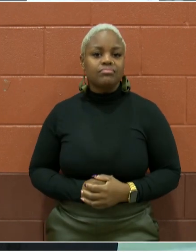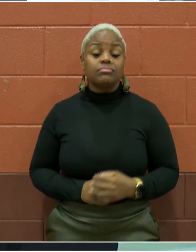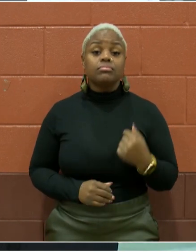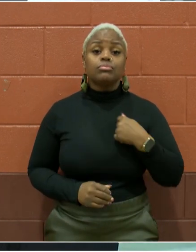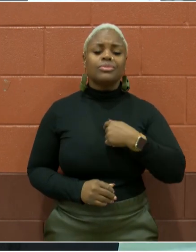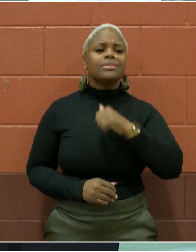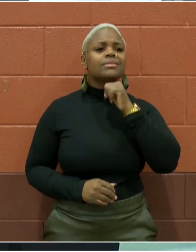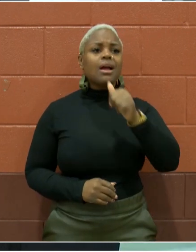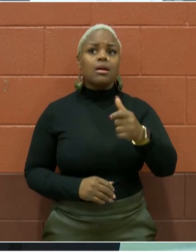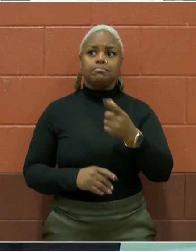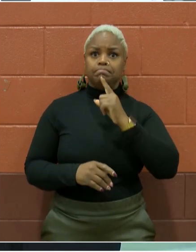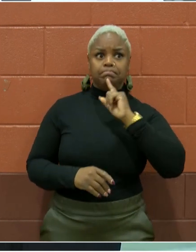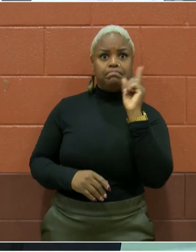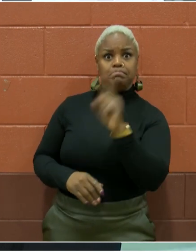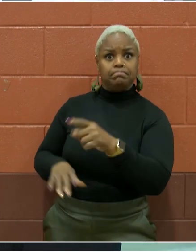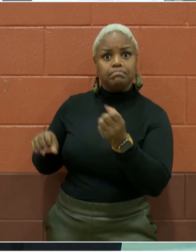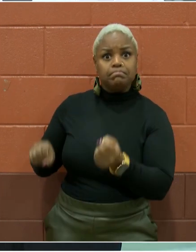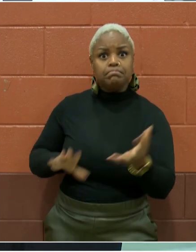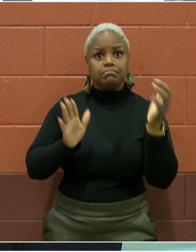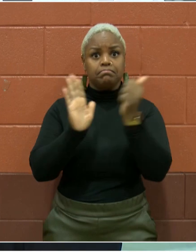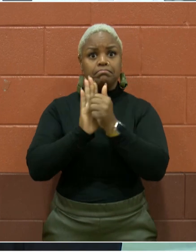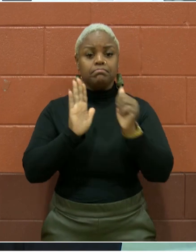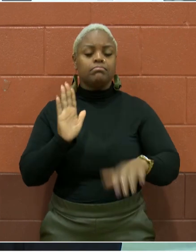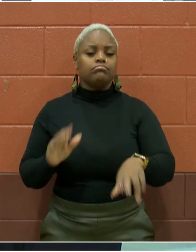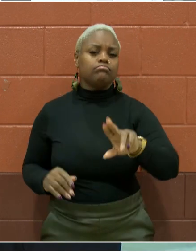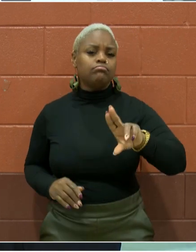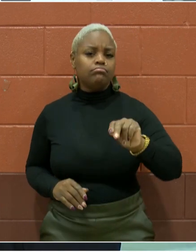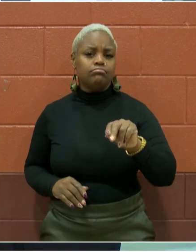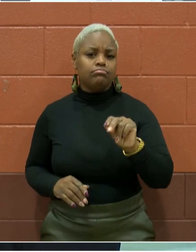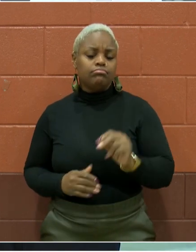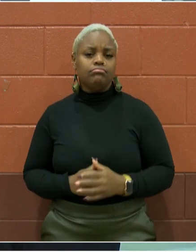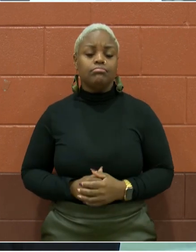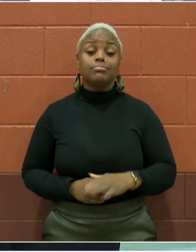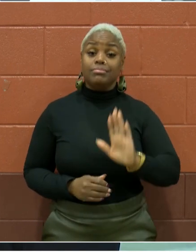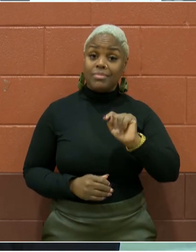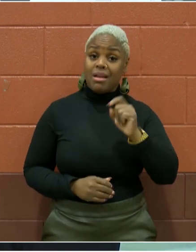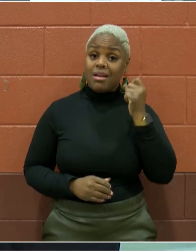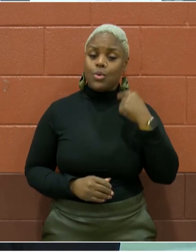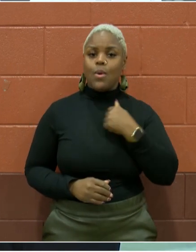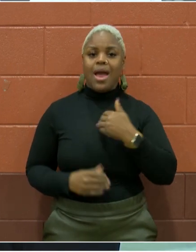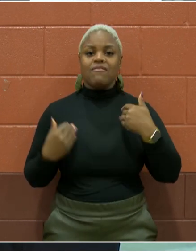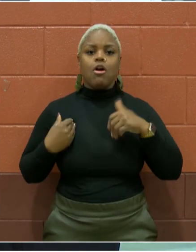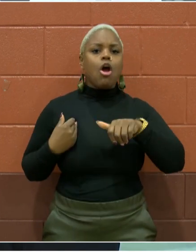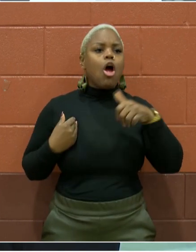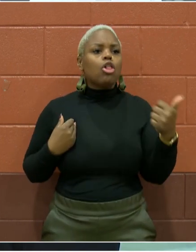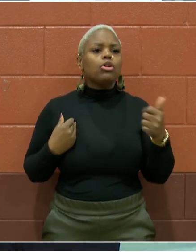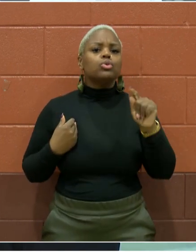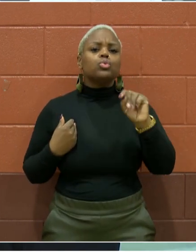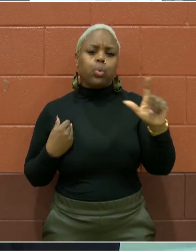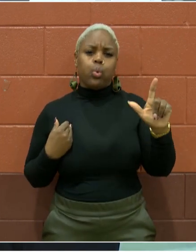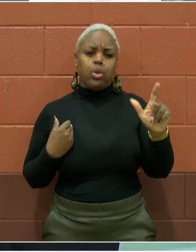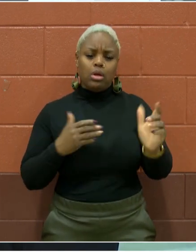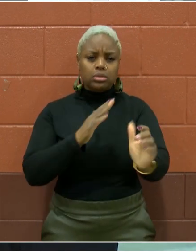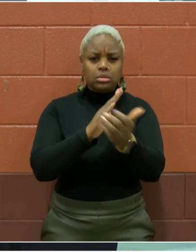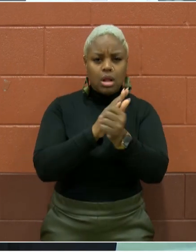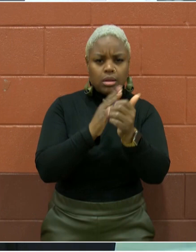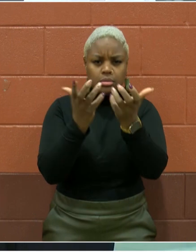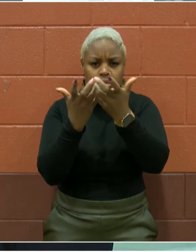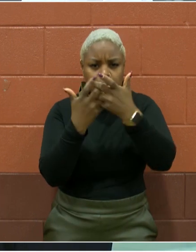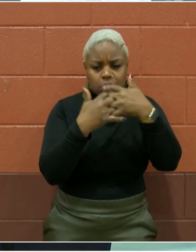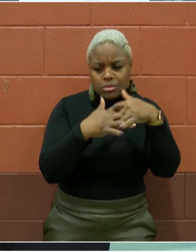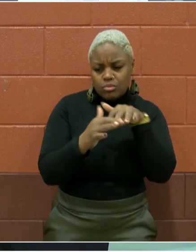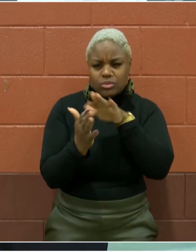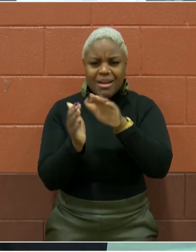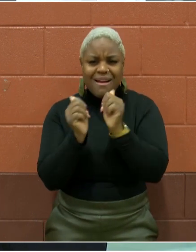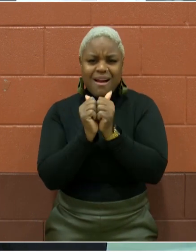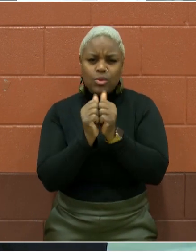officers additional skills that allow them to handle a range of critical incidents safely and successfully. The ICAT training will